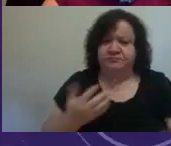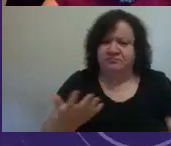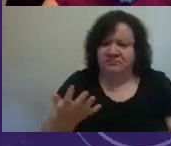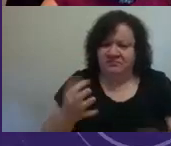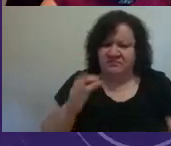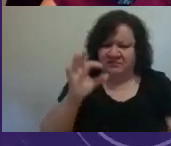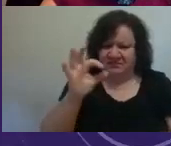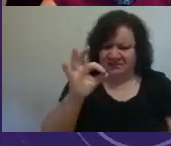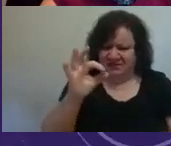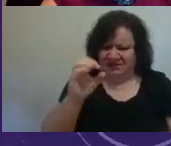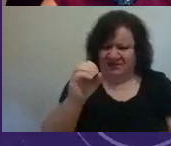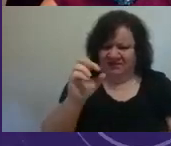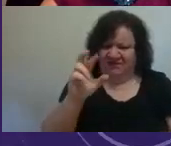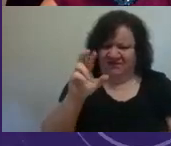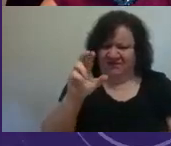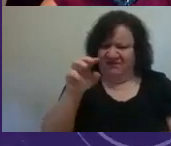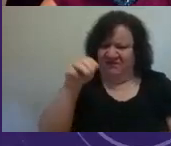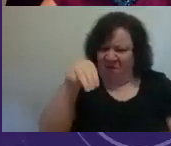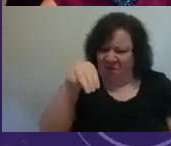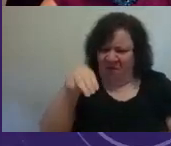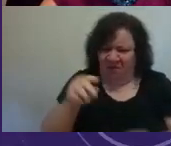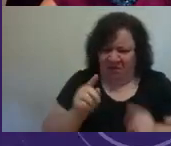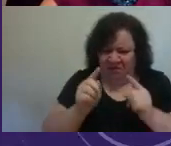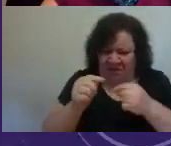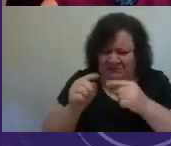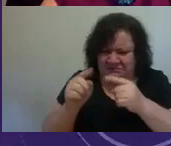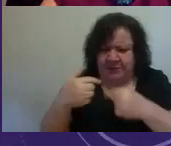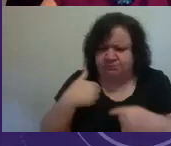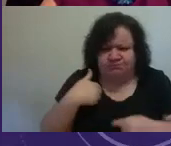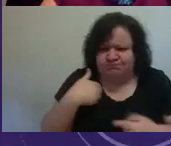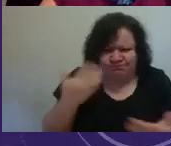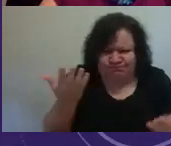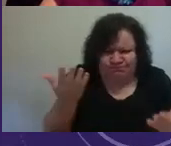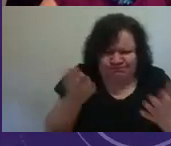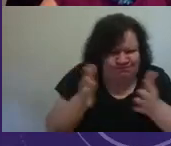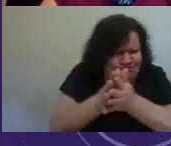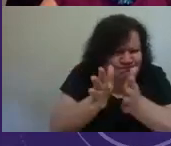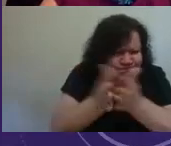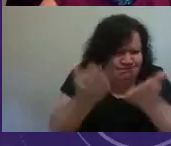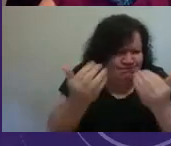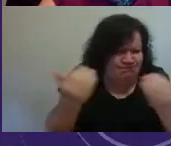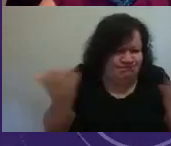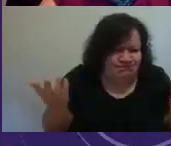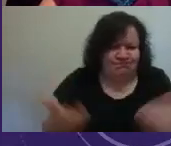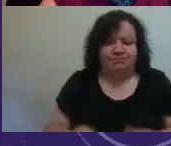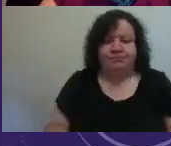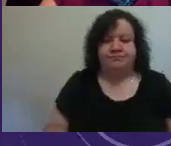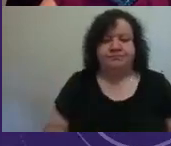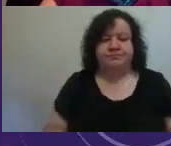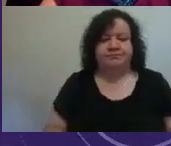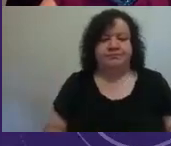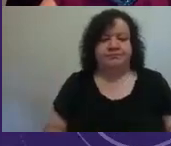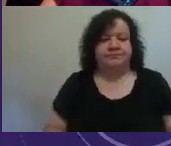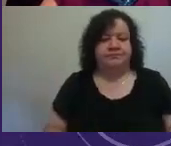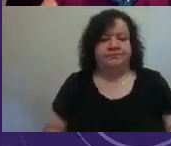The first is, so like if you have on your website, maybe like for example, you want to donate. So a